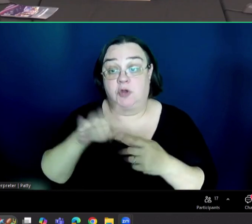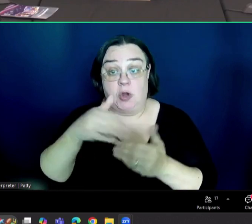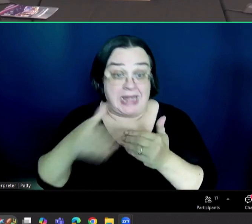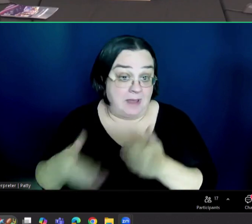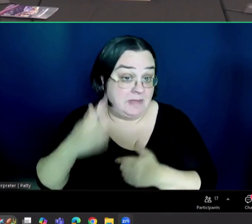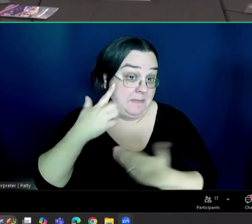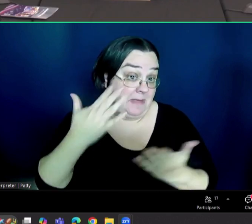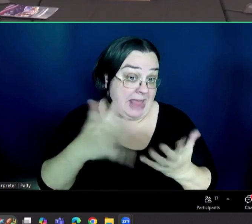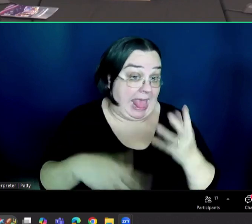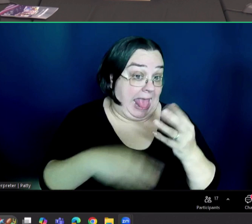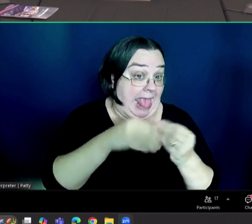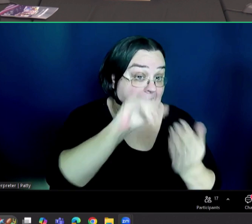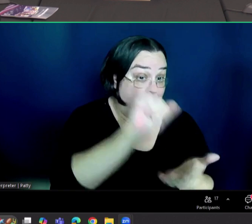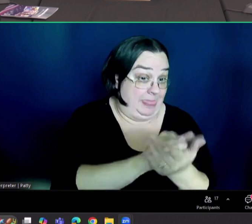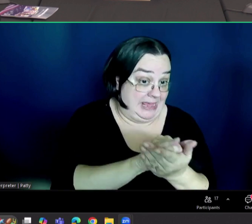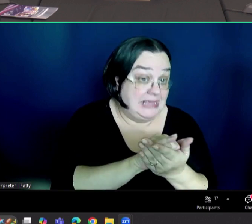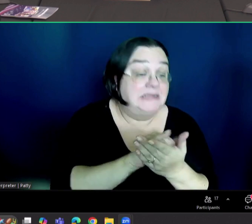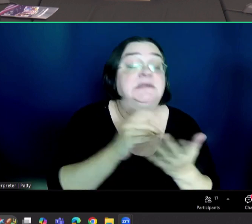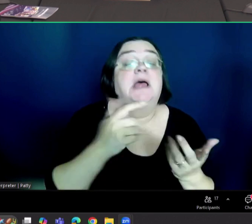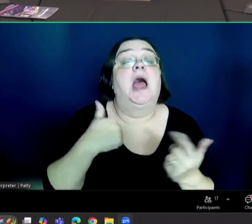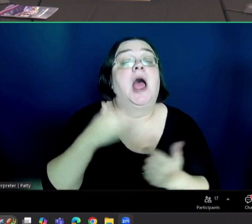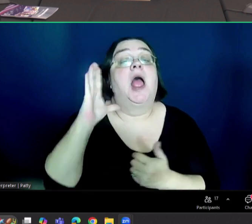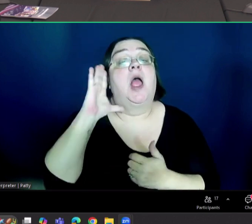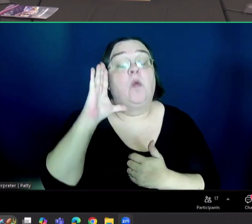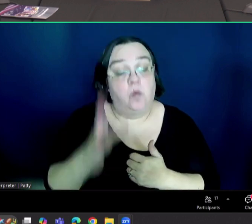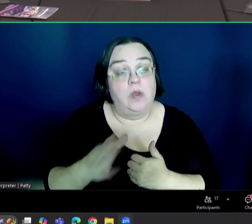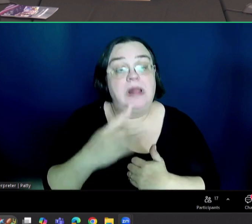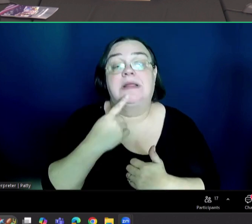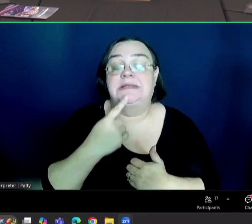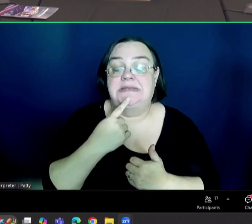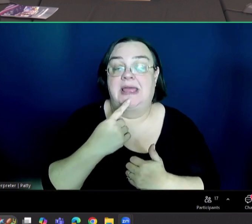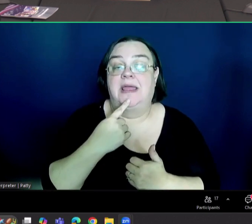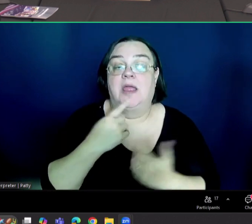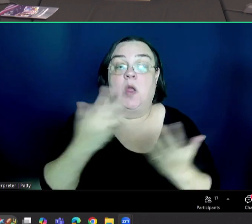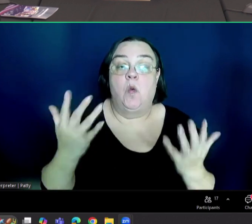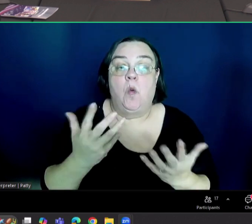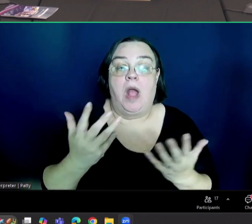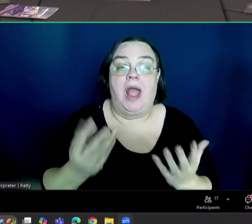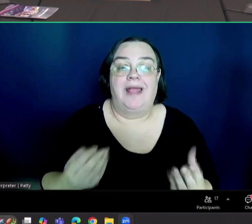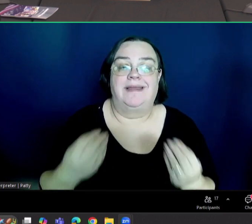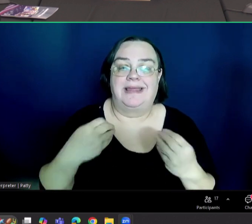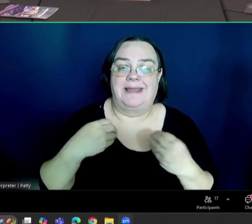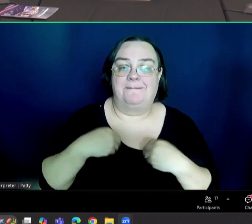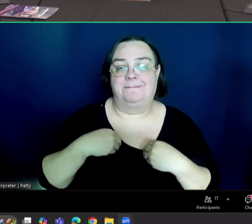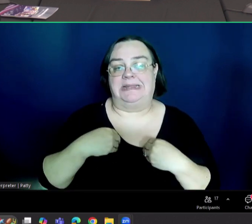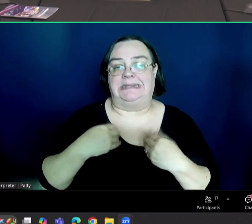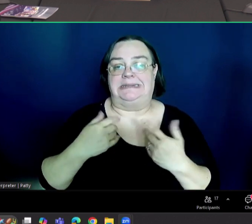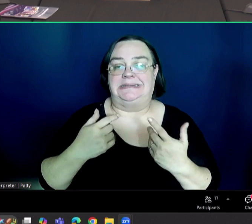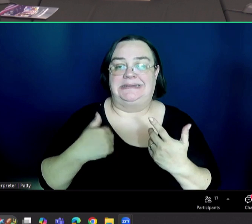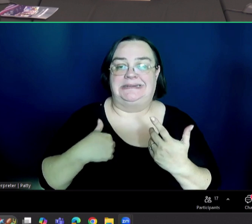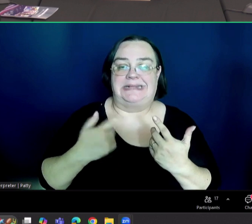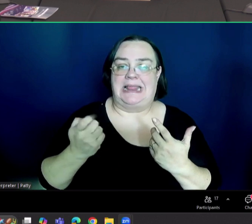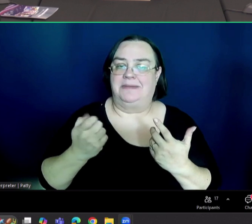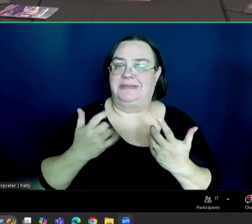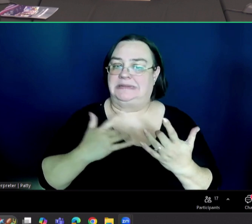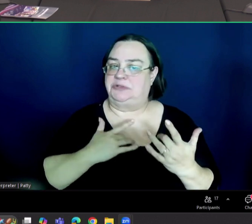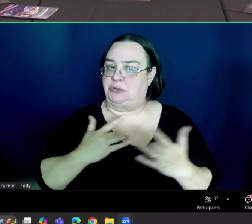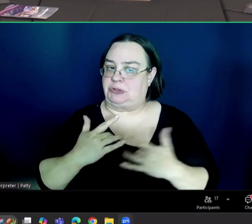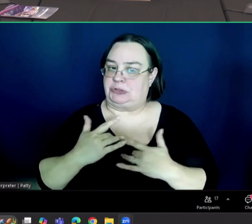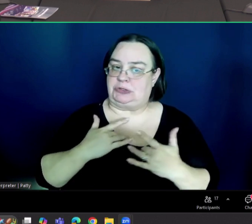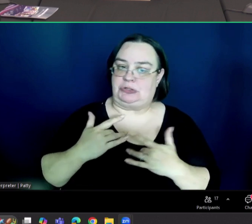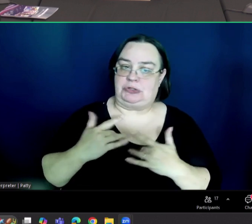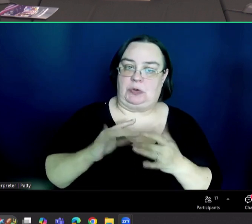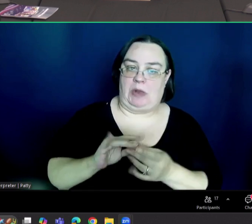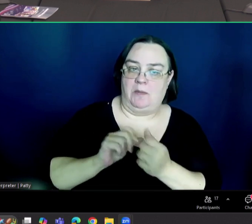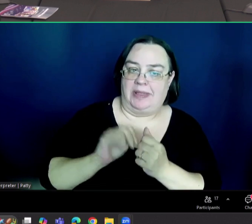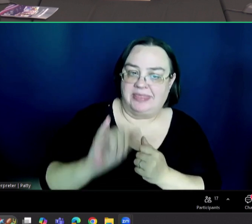form. I will say that the thing that gives me some pause about that is I don't